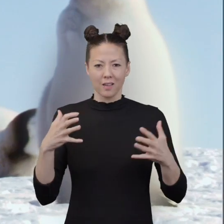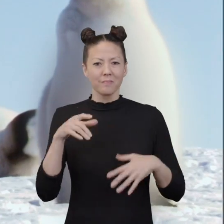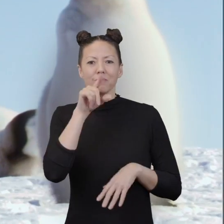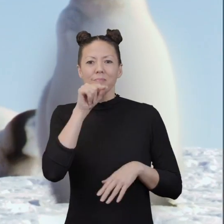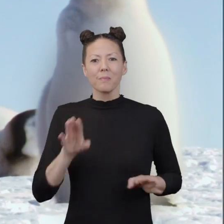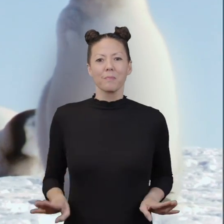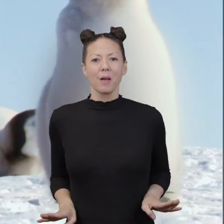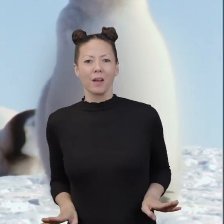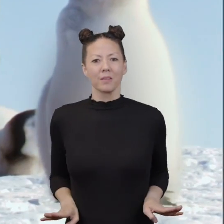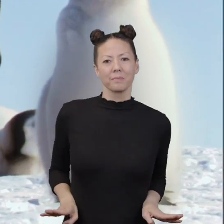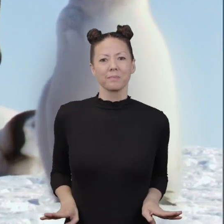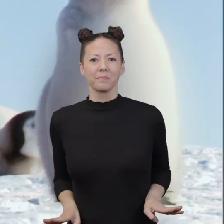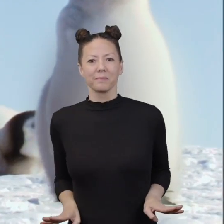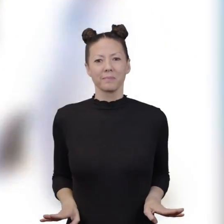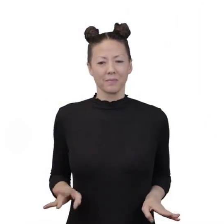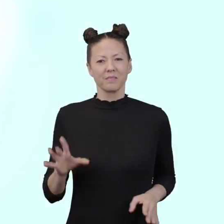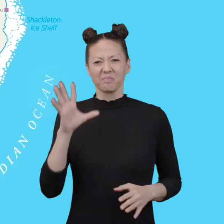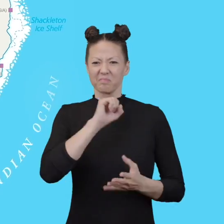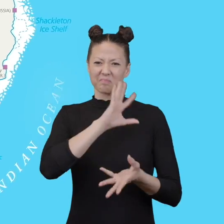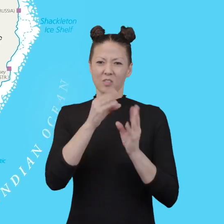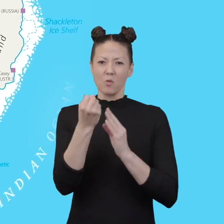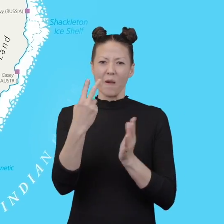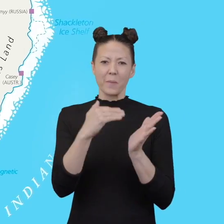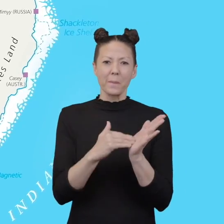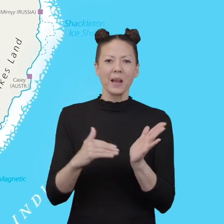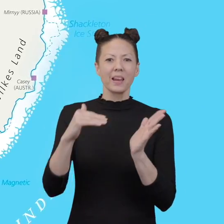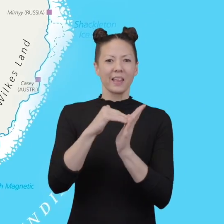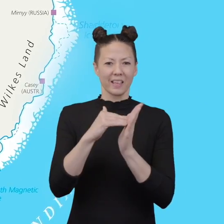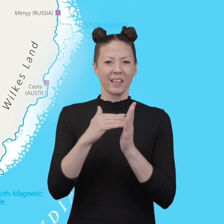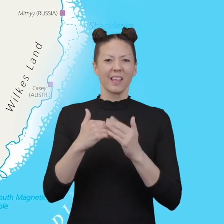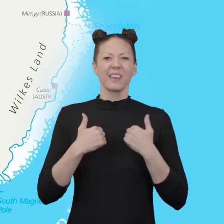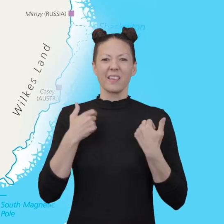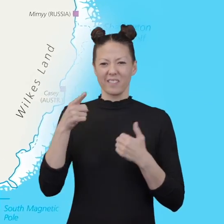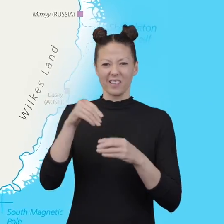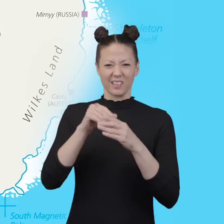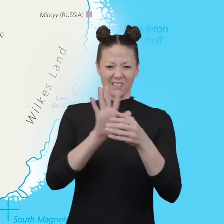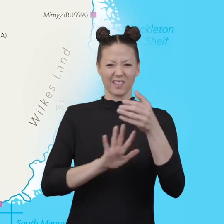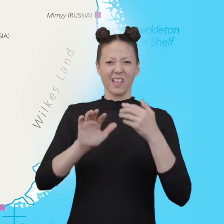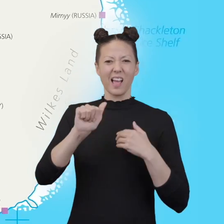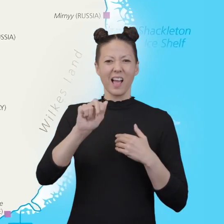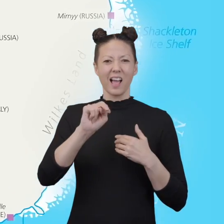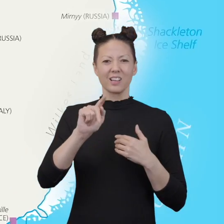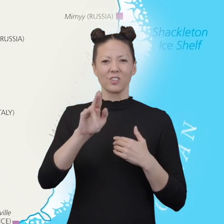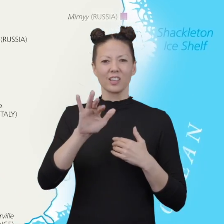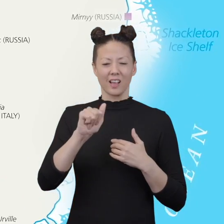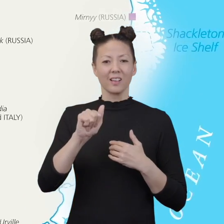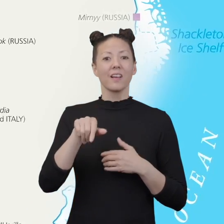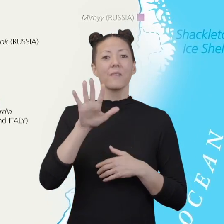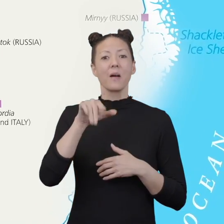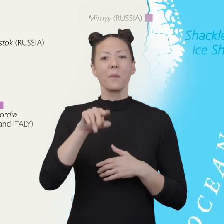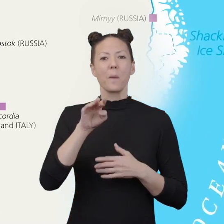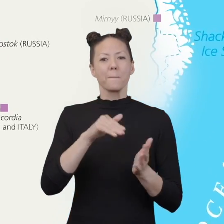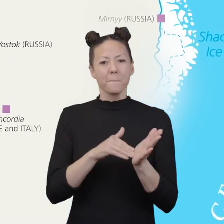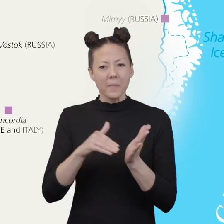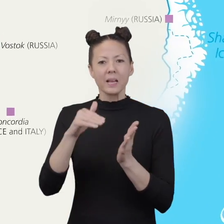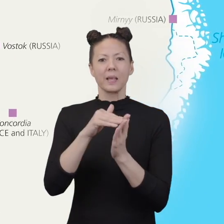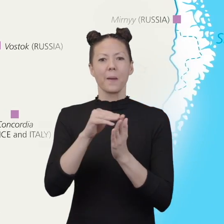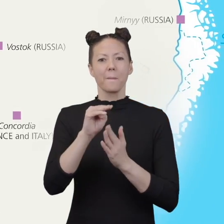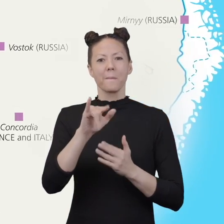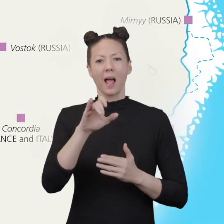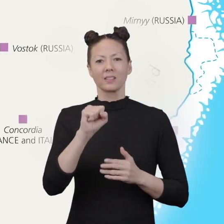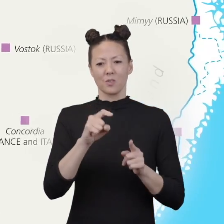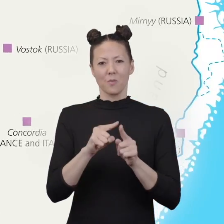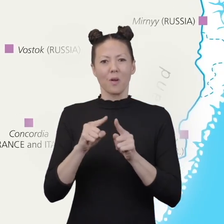12 million of them live in Antarctica. At 5.4 million square miles, it's just one giant continent with